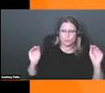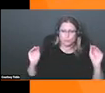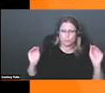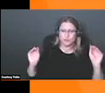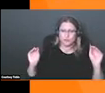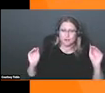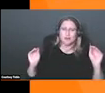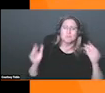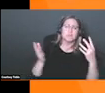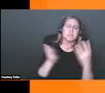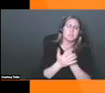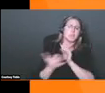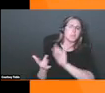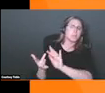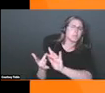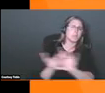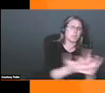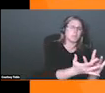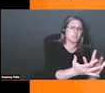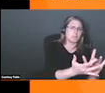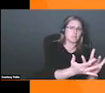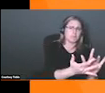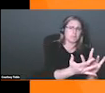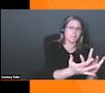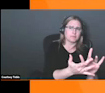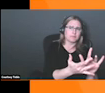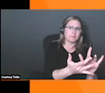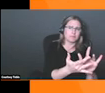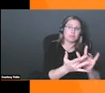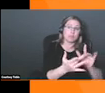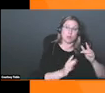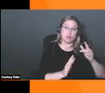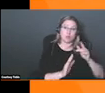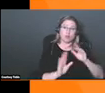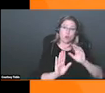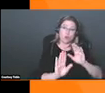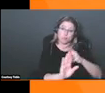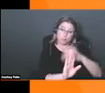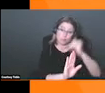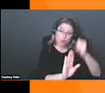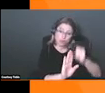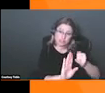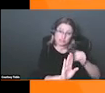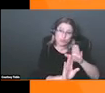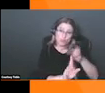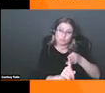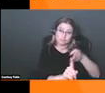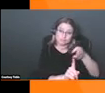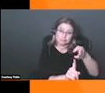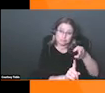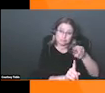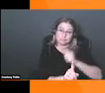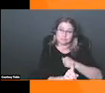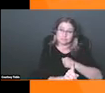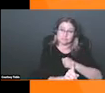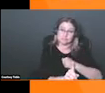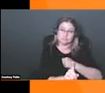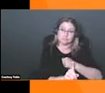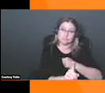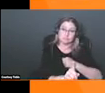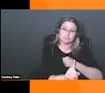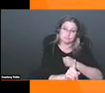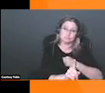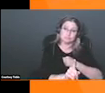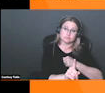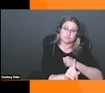proposals, but we reached out to them and we identified a project that was in their region, and we